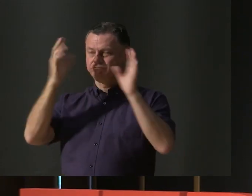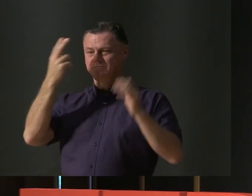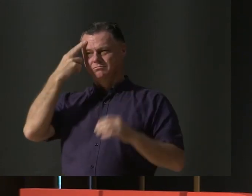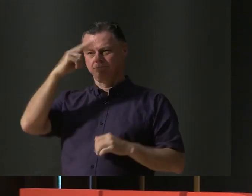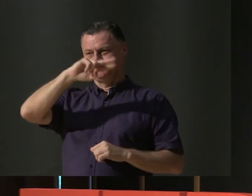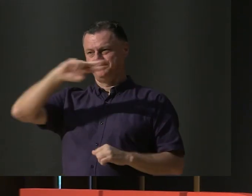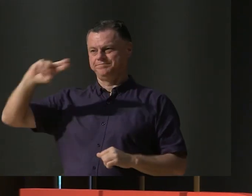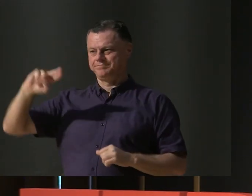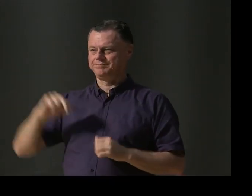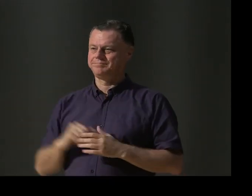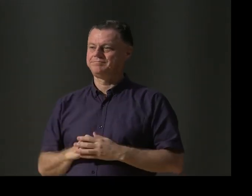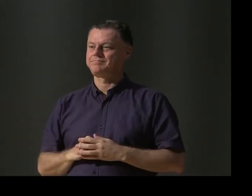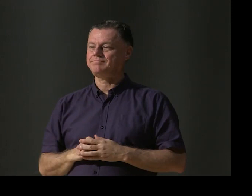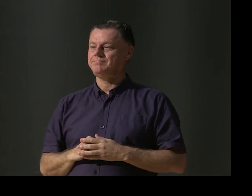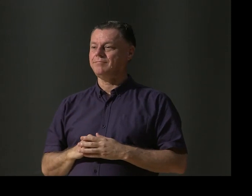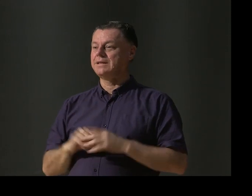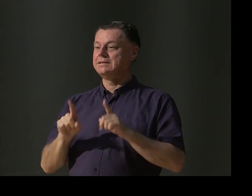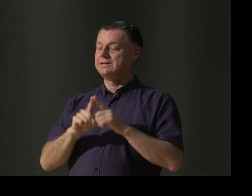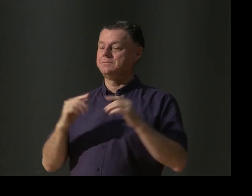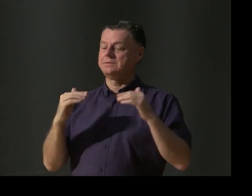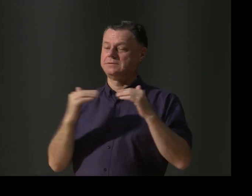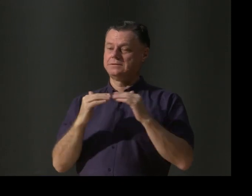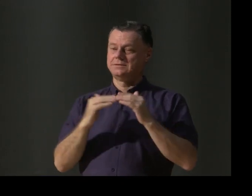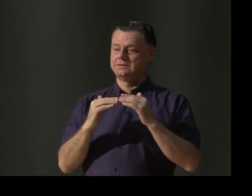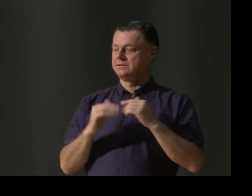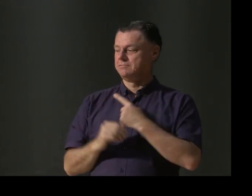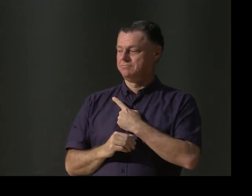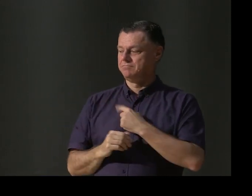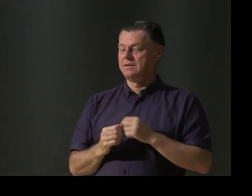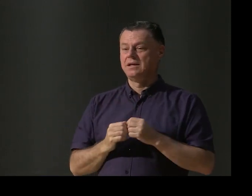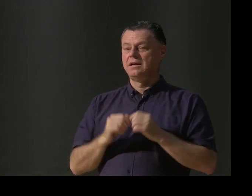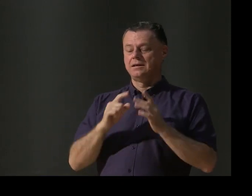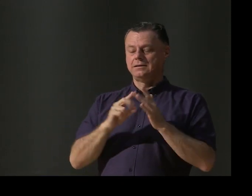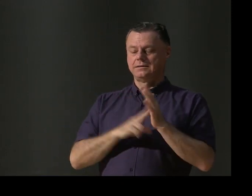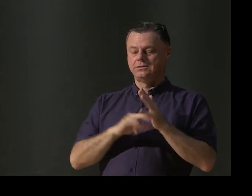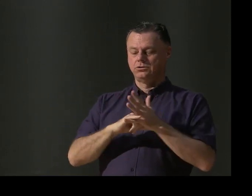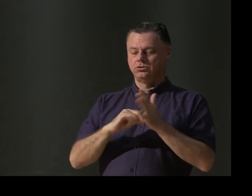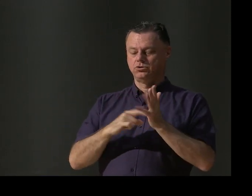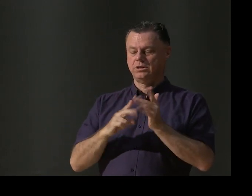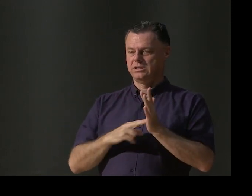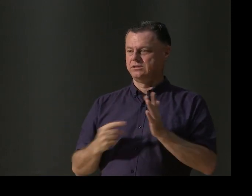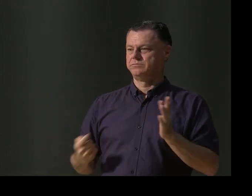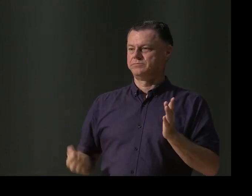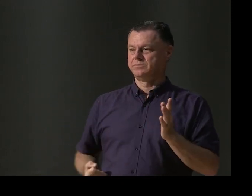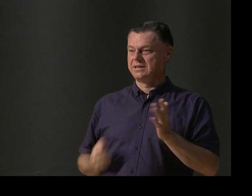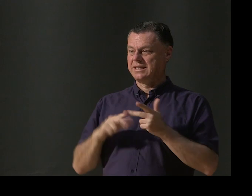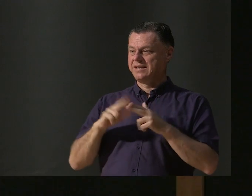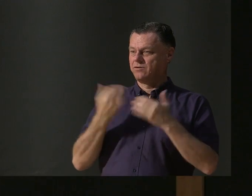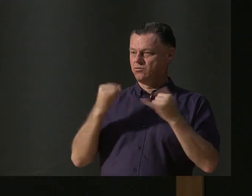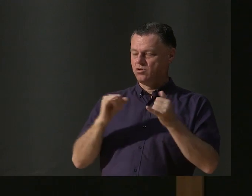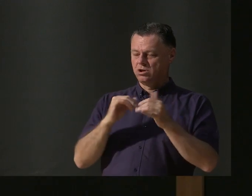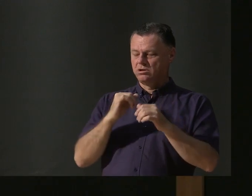Just like how this standard dose and lethal dose of this drug called insulin are different by just a few